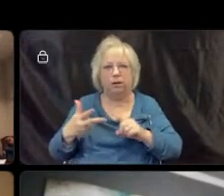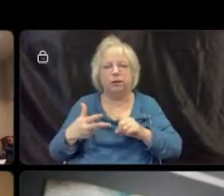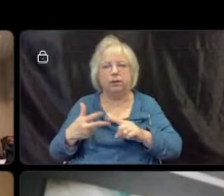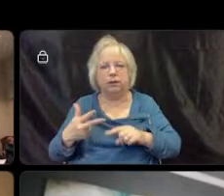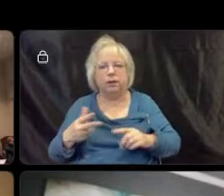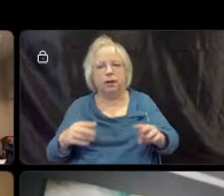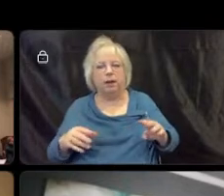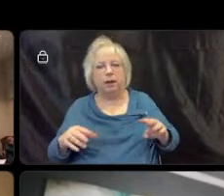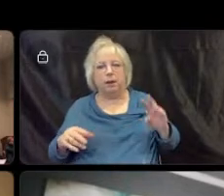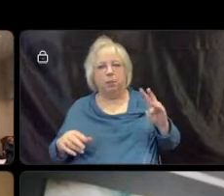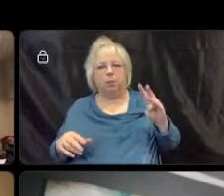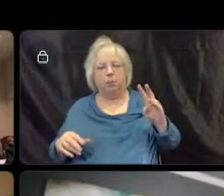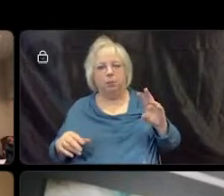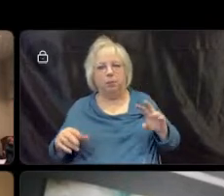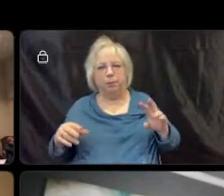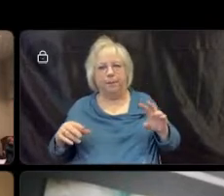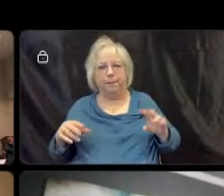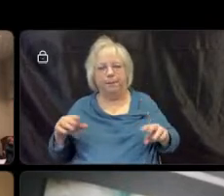Bedden? No?